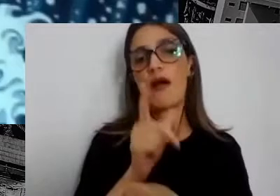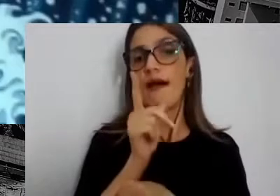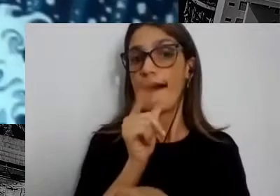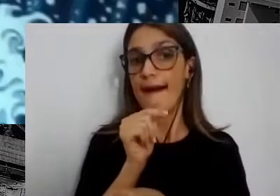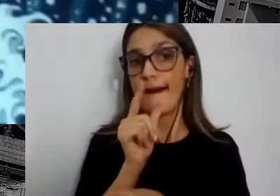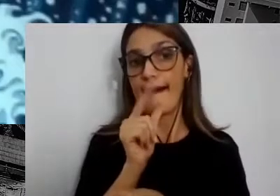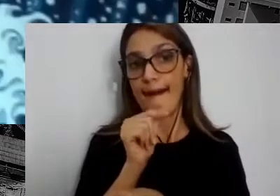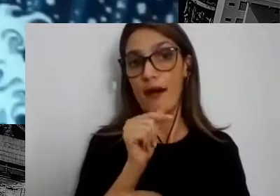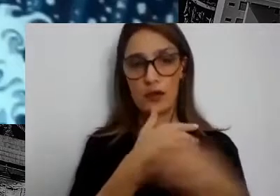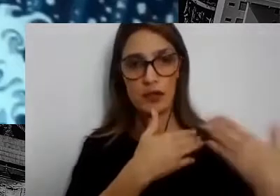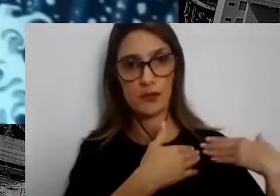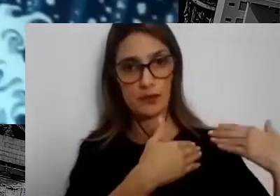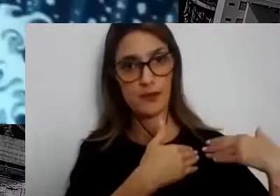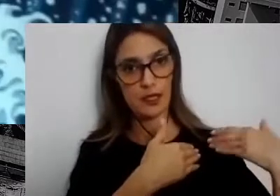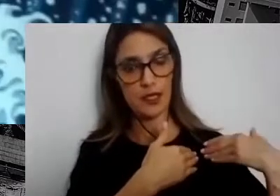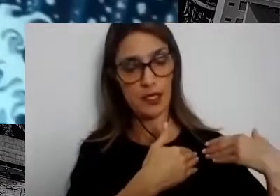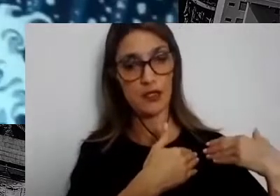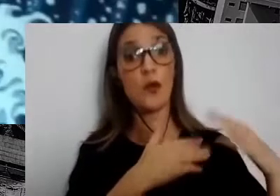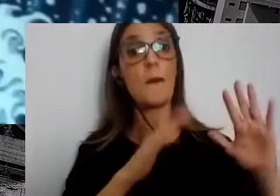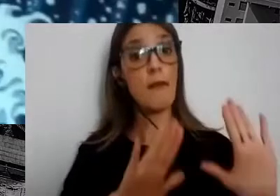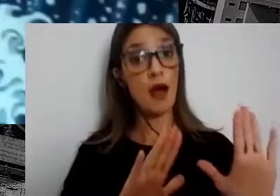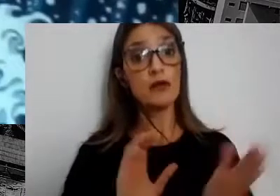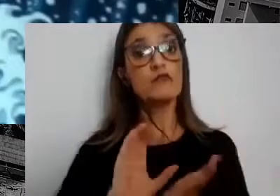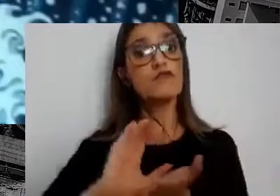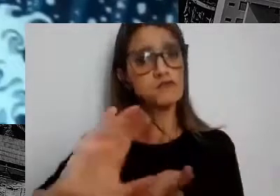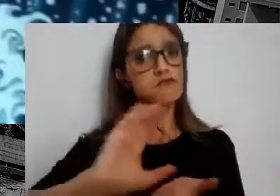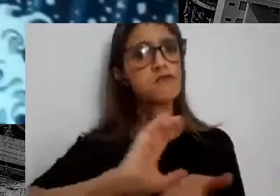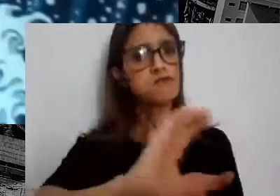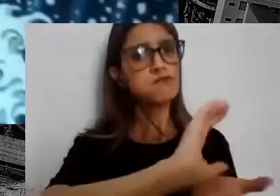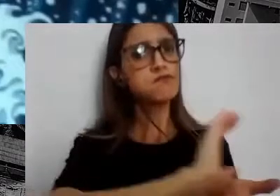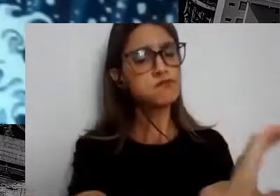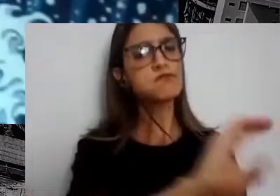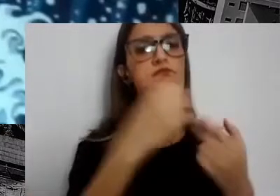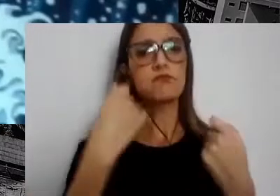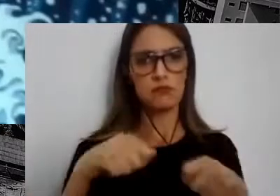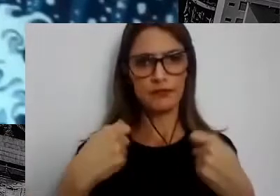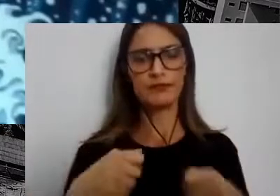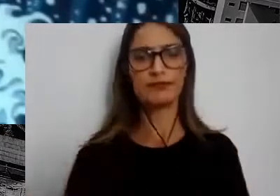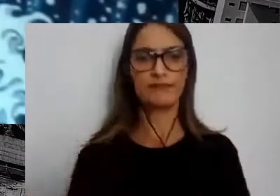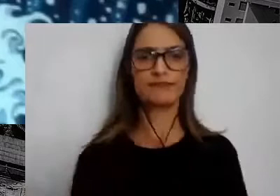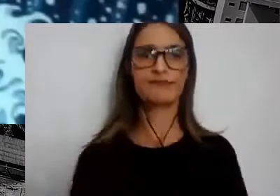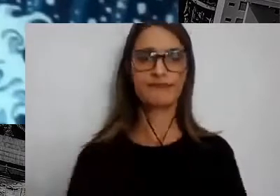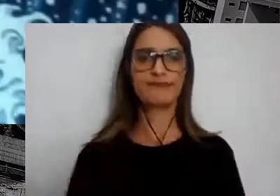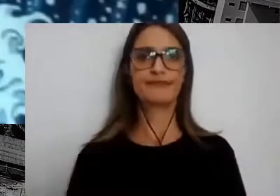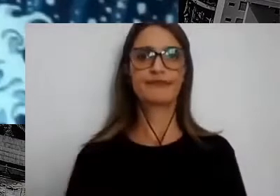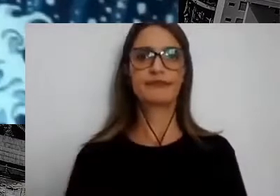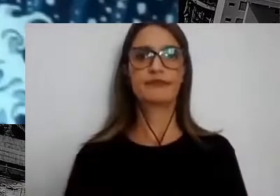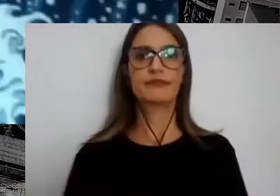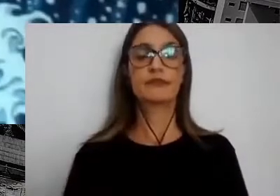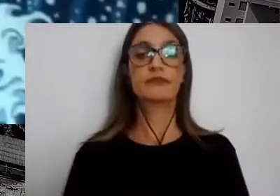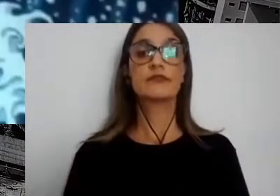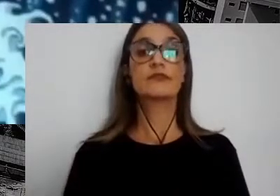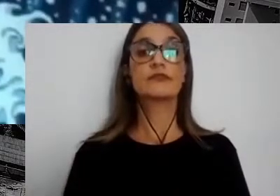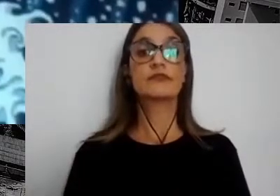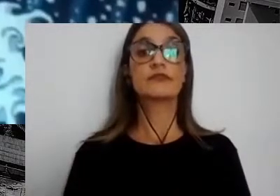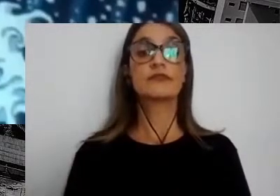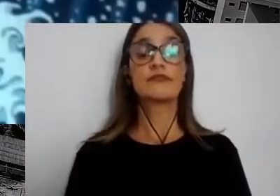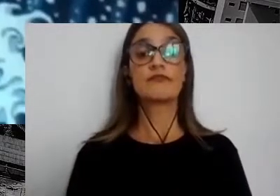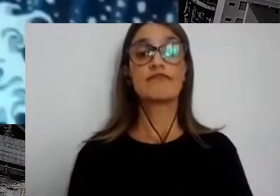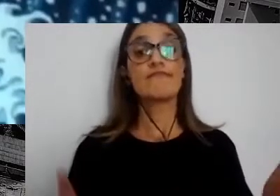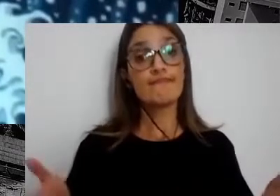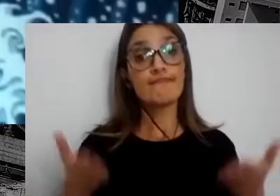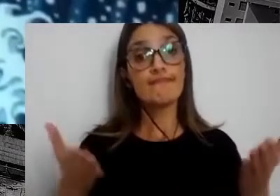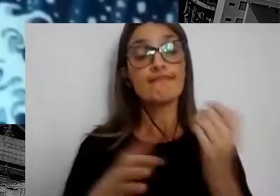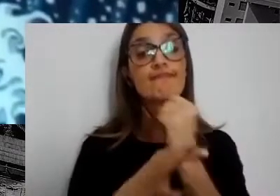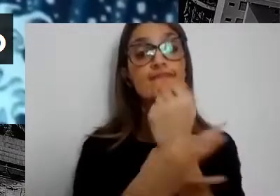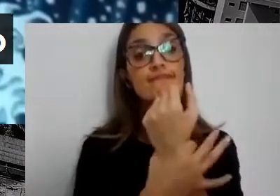to invest in the watershed to improve water security. Nature-based solutions has